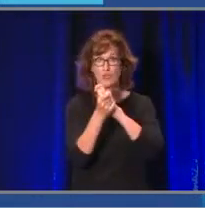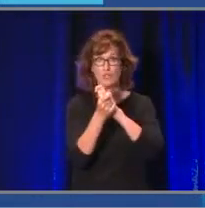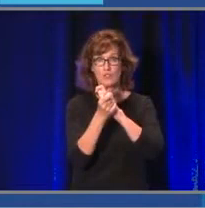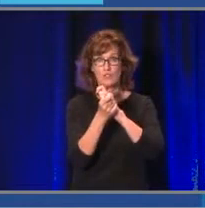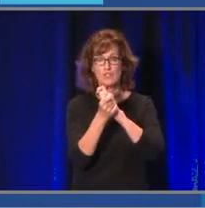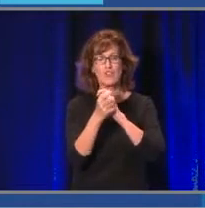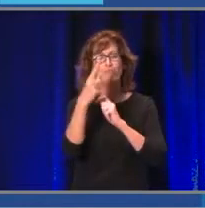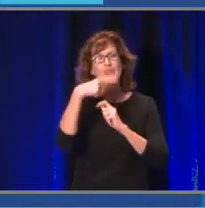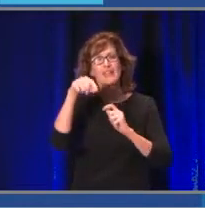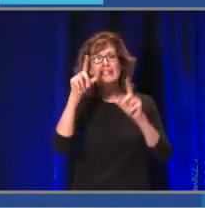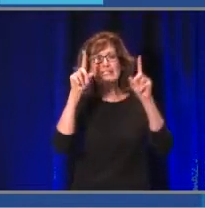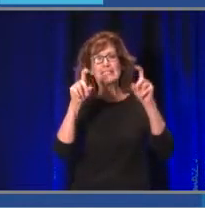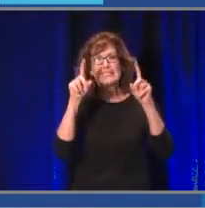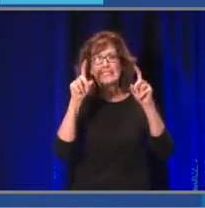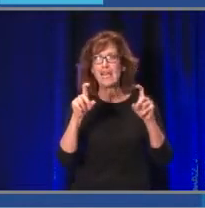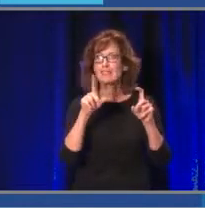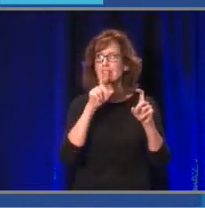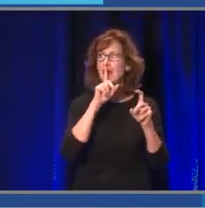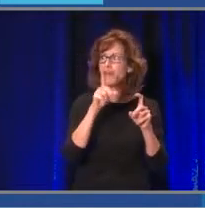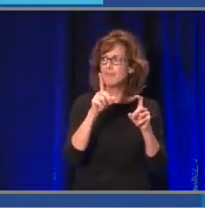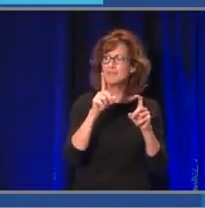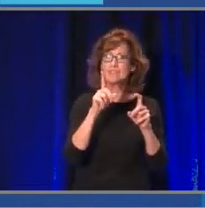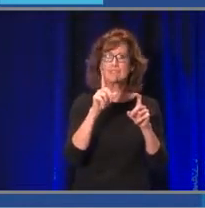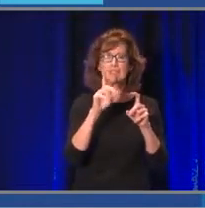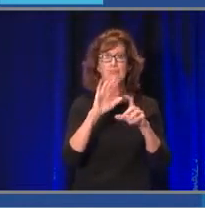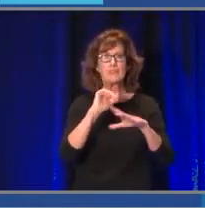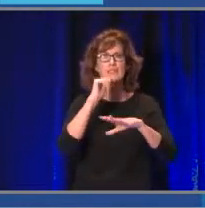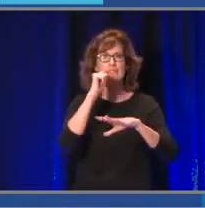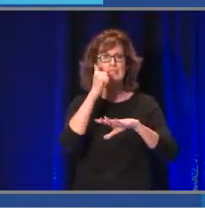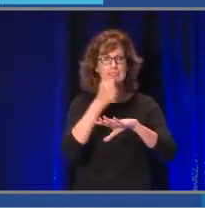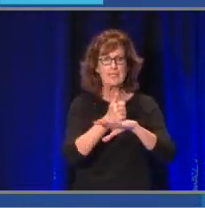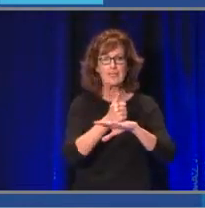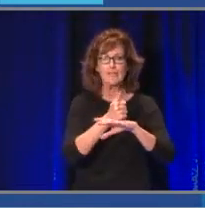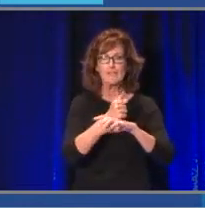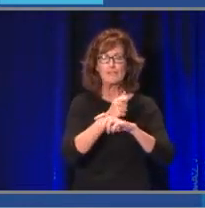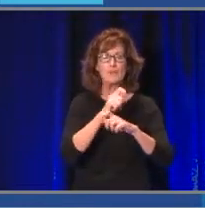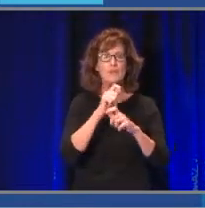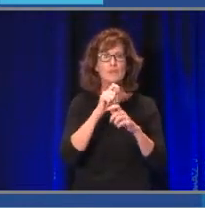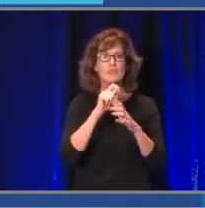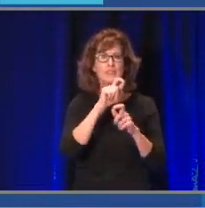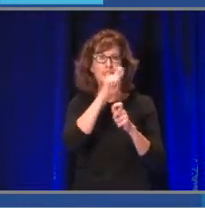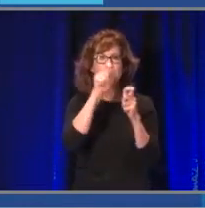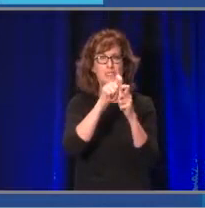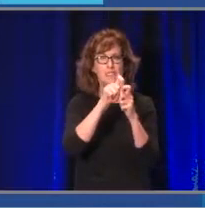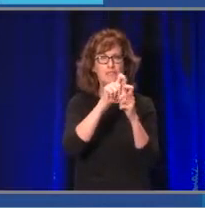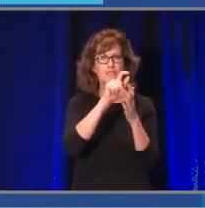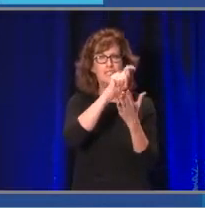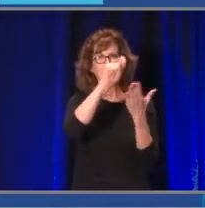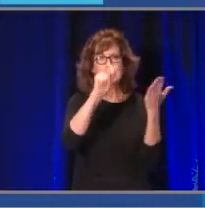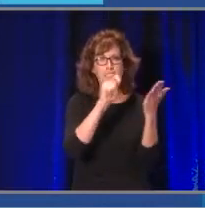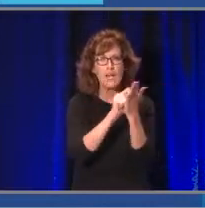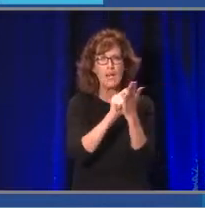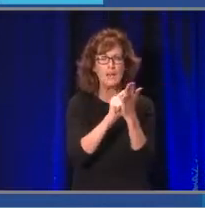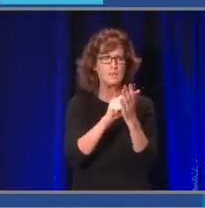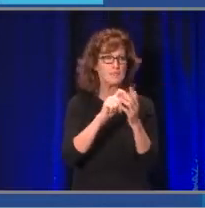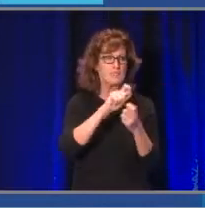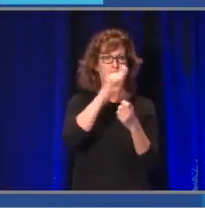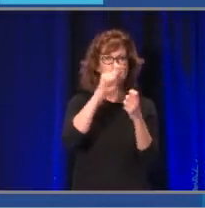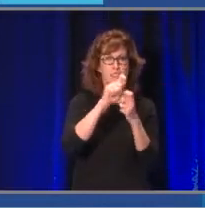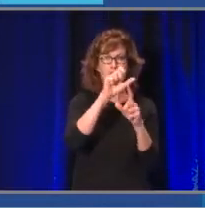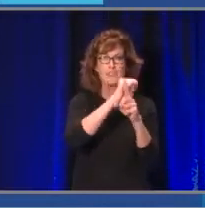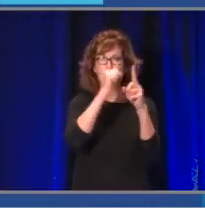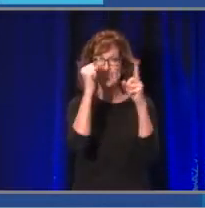been designed and tailored for specific stages, specific situation with prostate